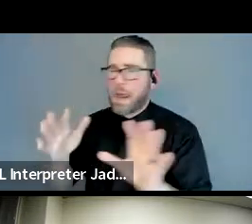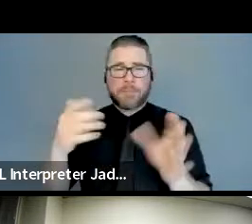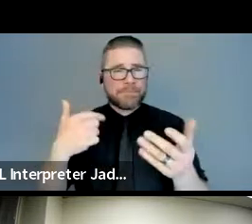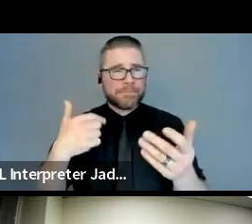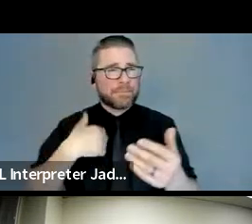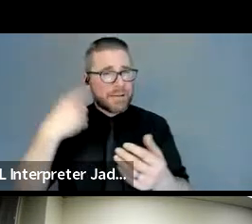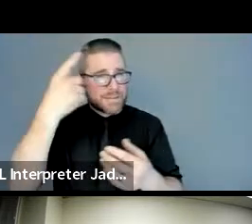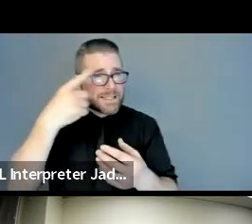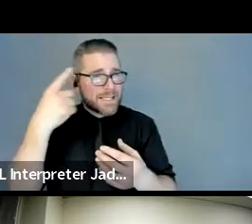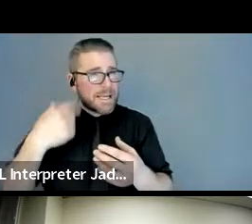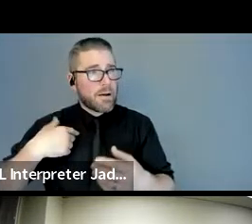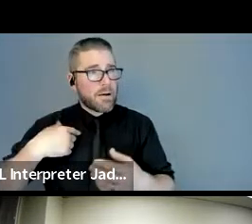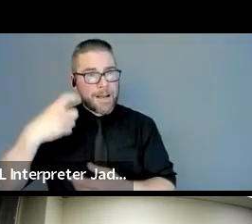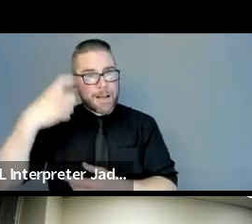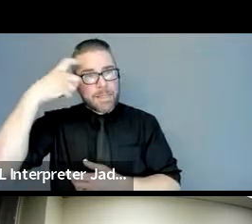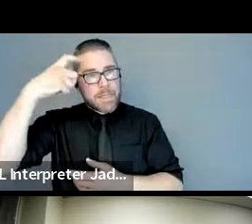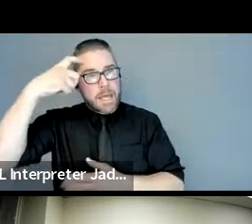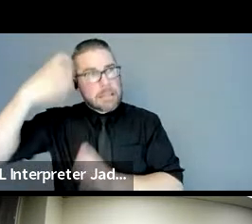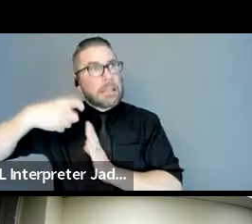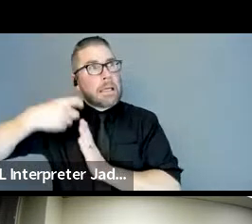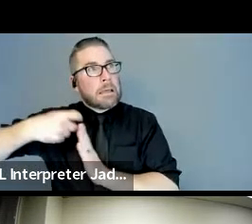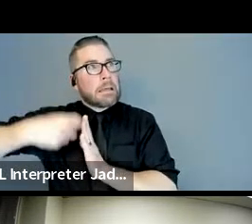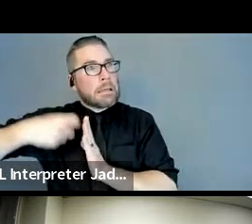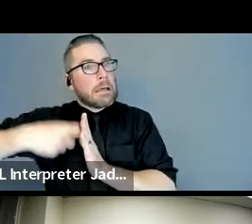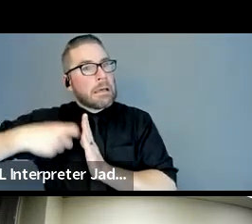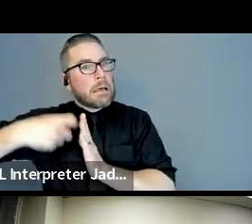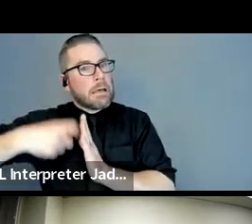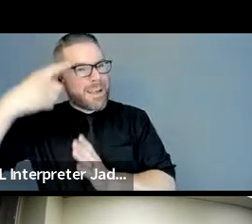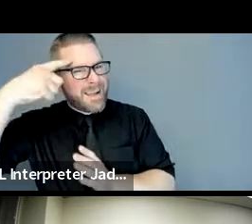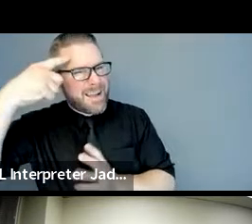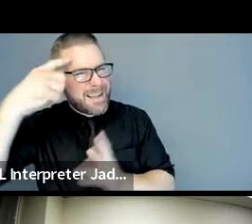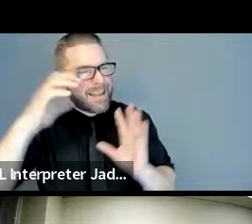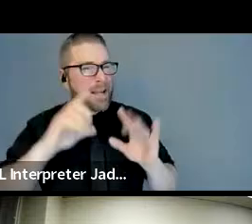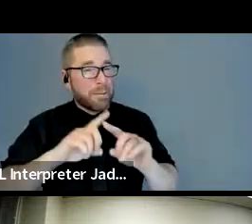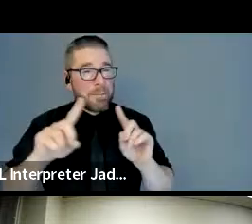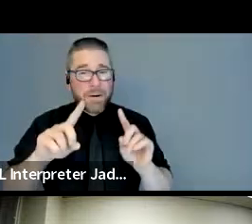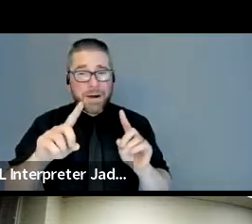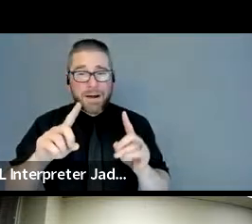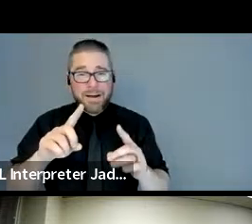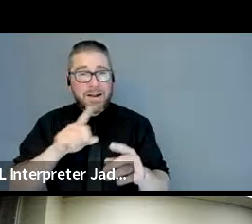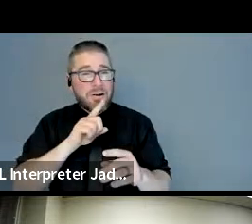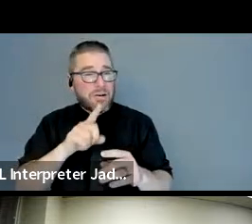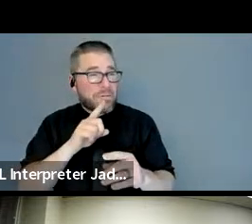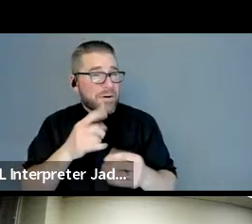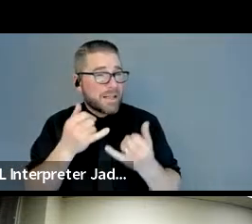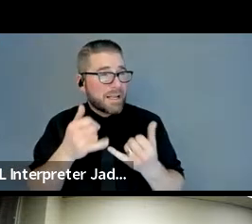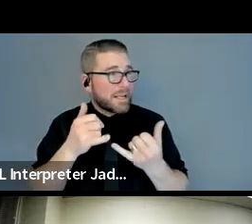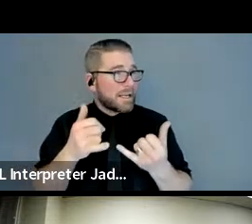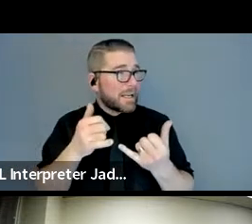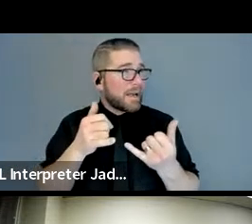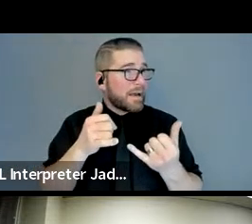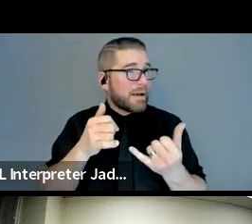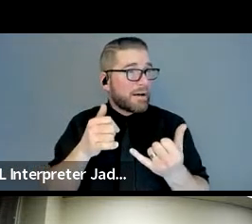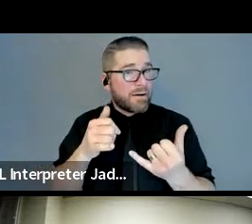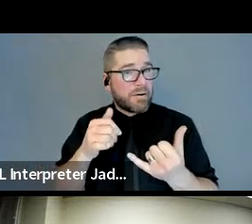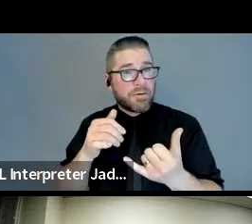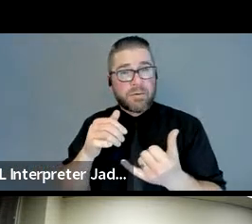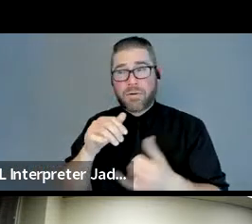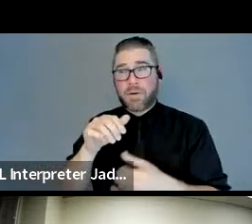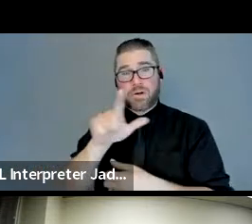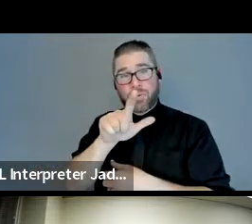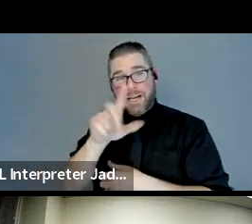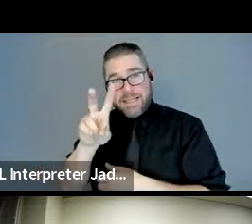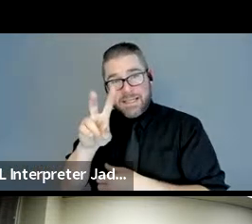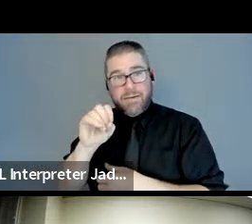cost, but it would be surprising to know that one lawnmower right now is 27 and 30,000 just to have a